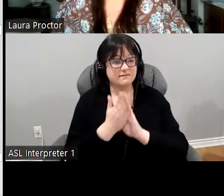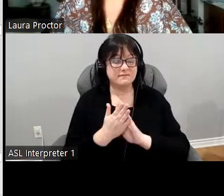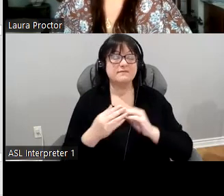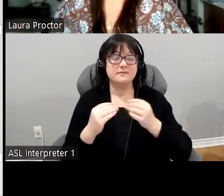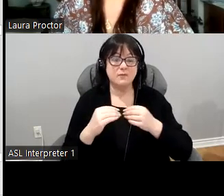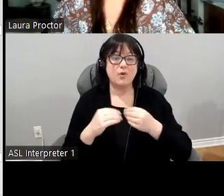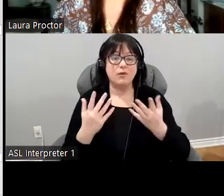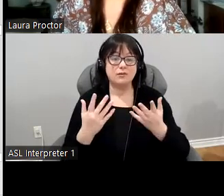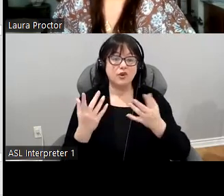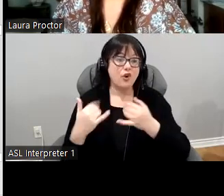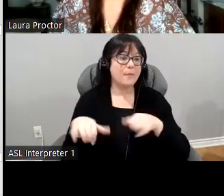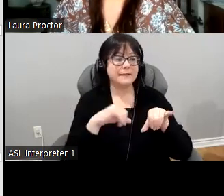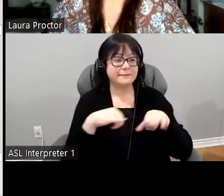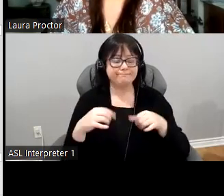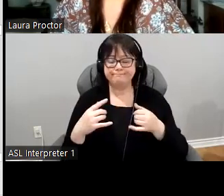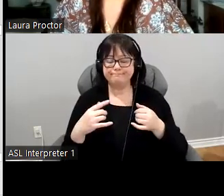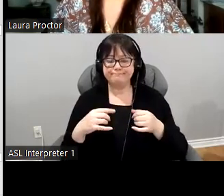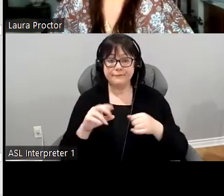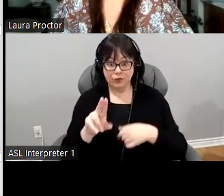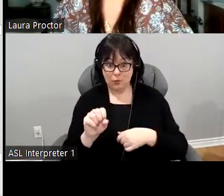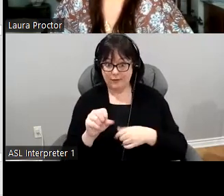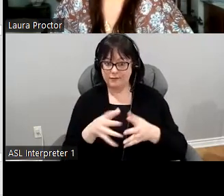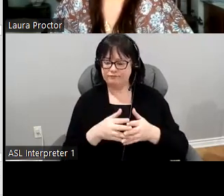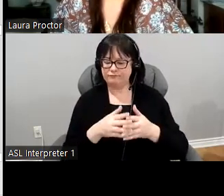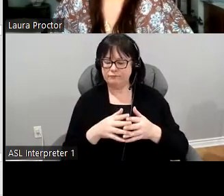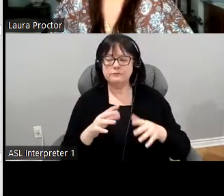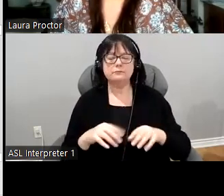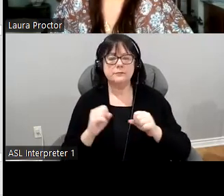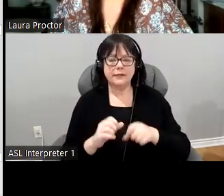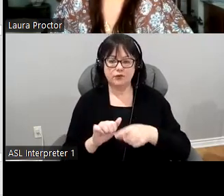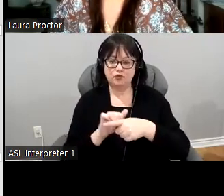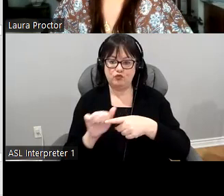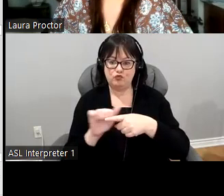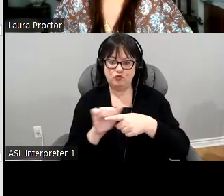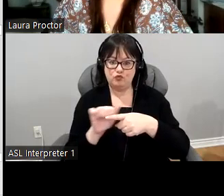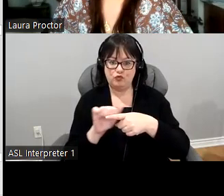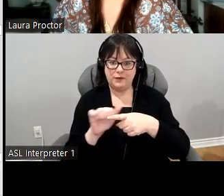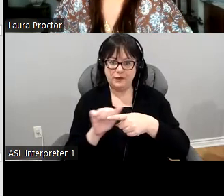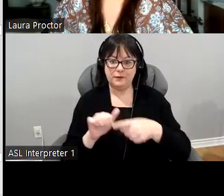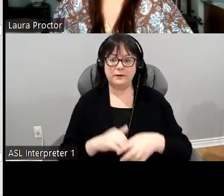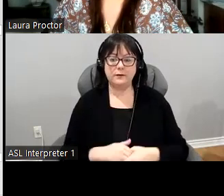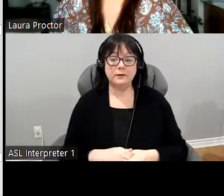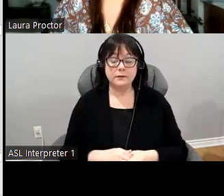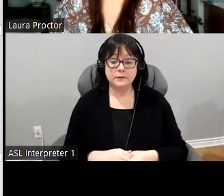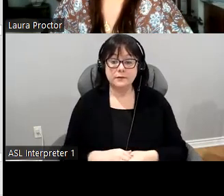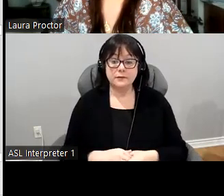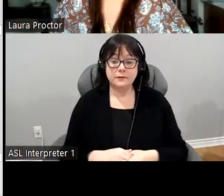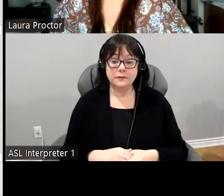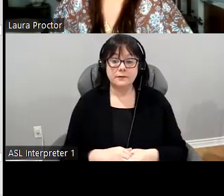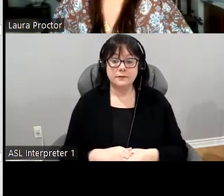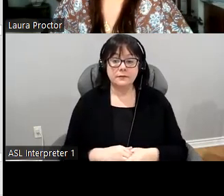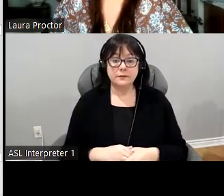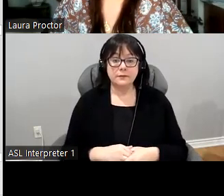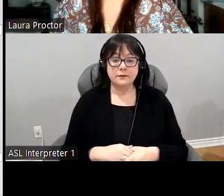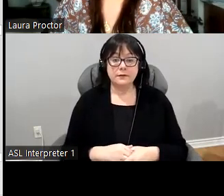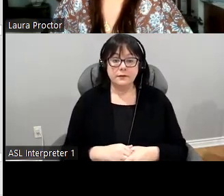States to get trained on. Many, I'm not sort of at the very tip of knowing exactly where this is